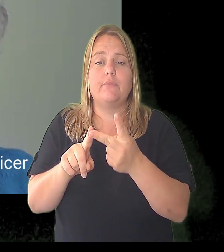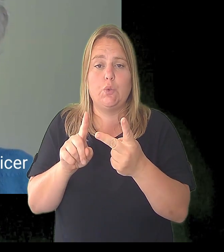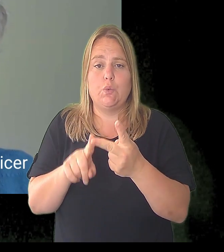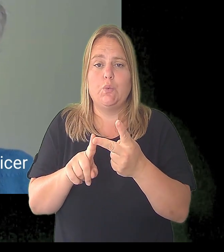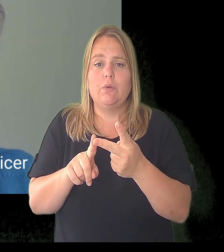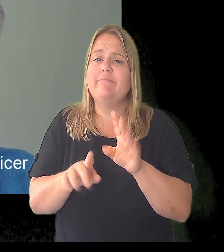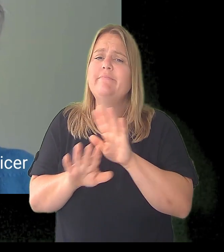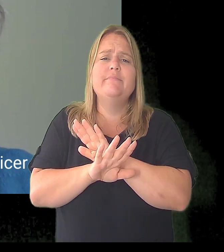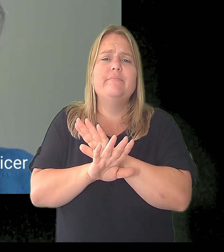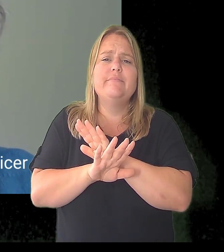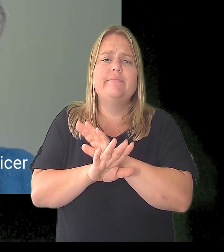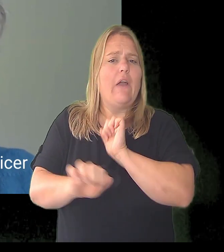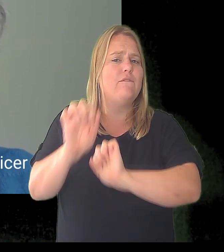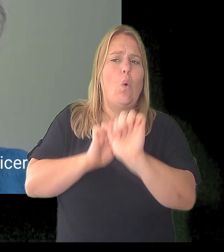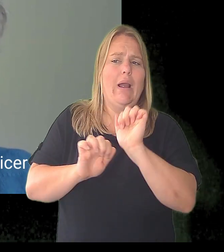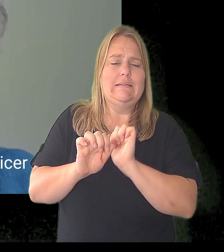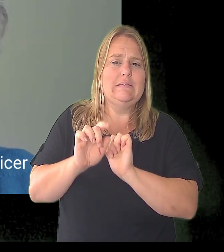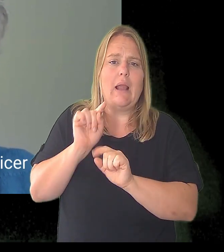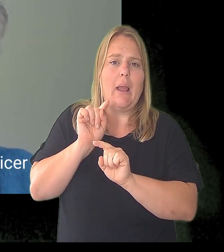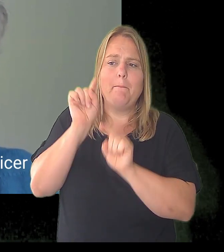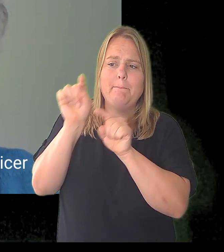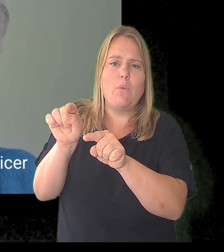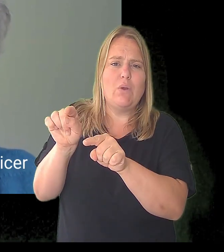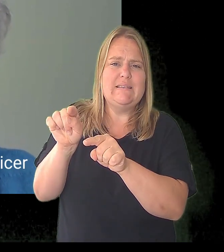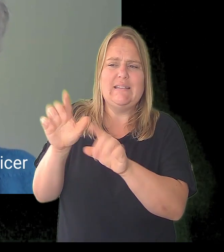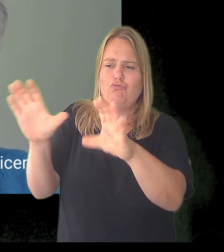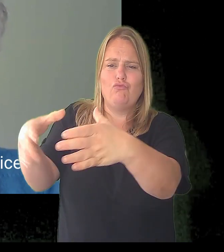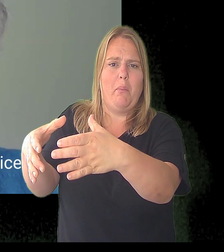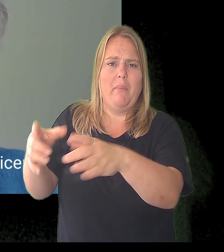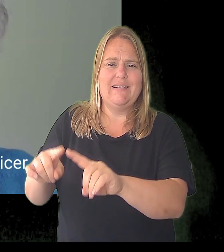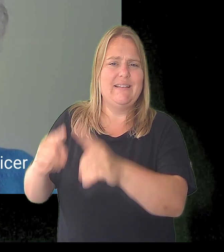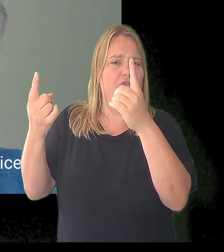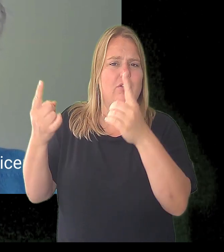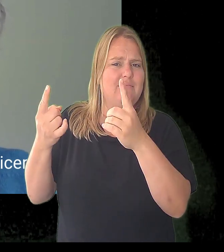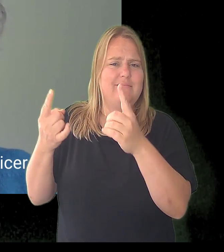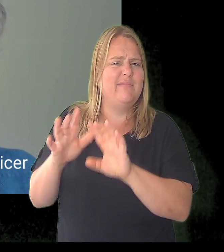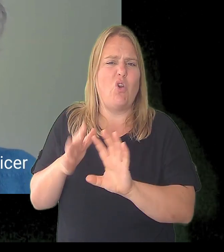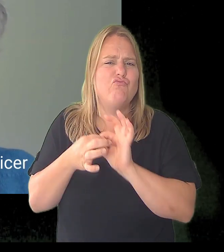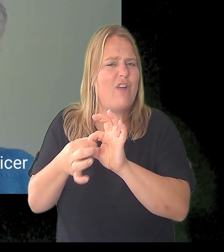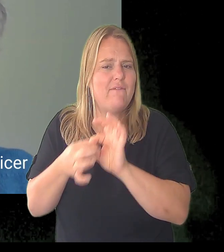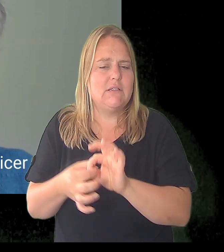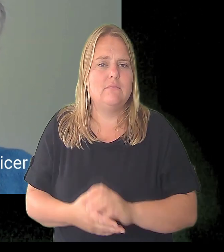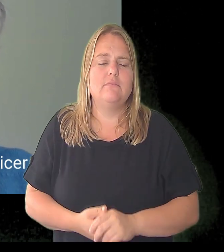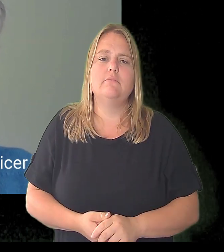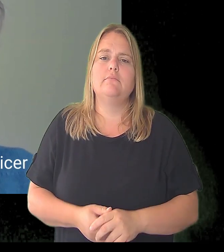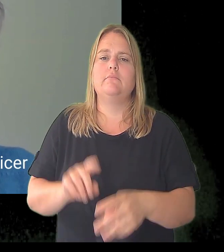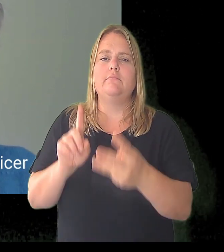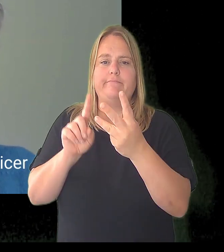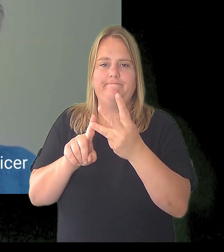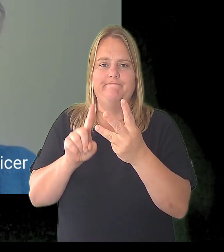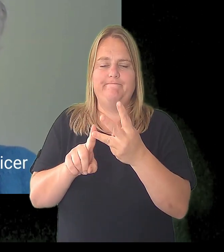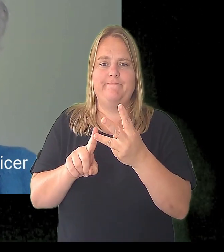sadly sometimes that does happen in church life, but also to avoid marking people as different when that isn't